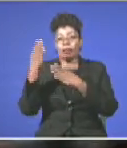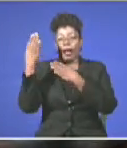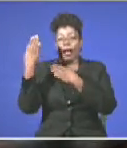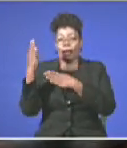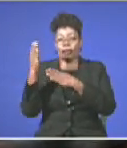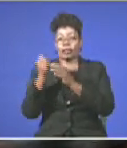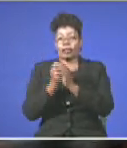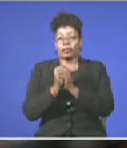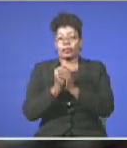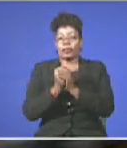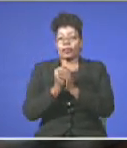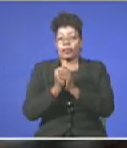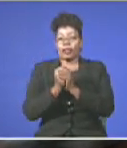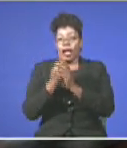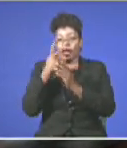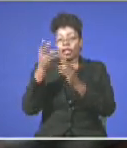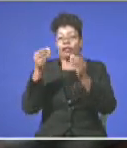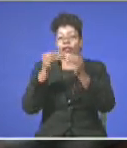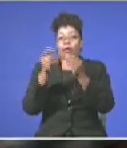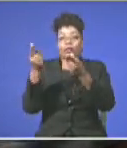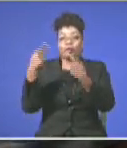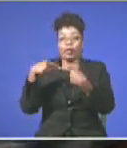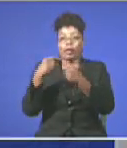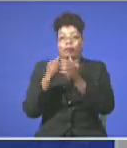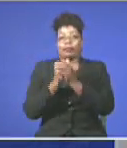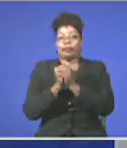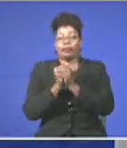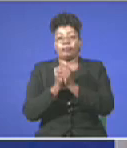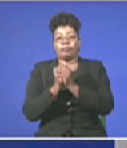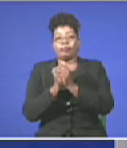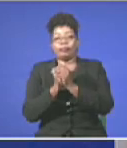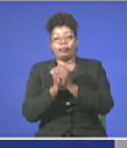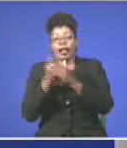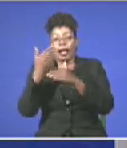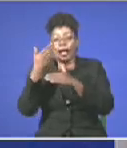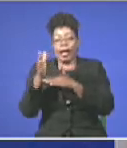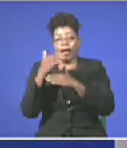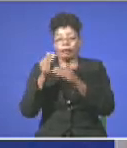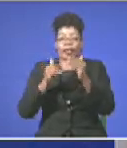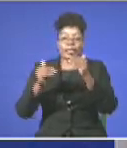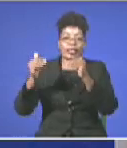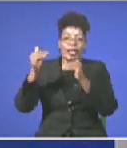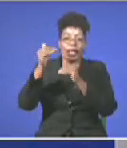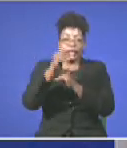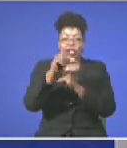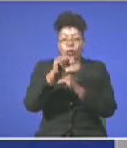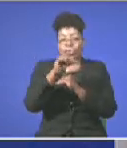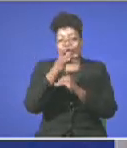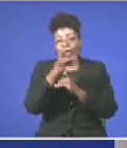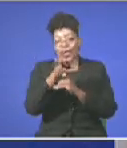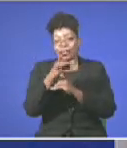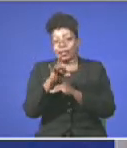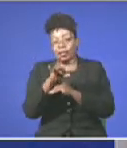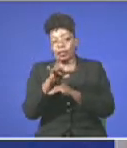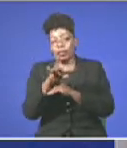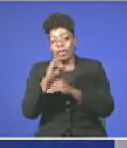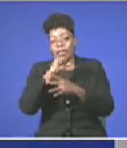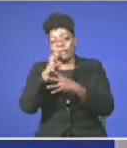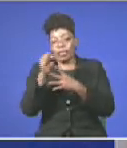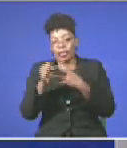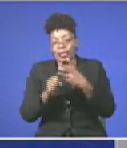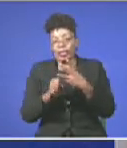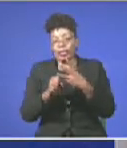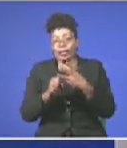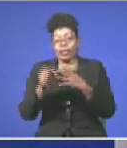and I look for so much more to come. After excelling in the 2018 track and field season,